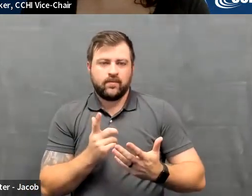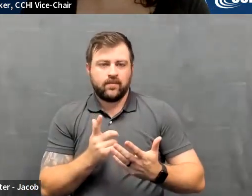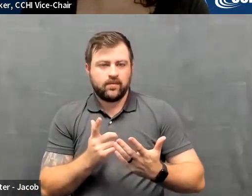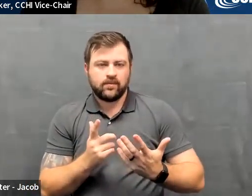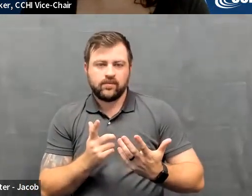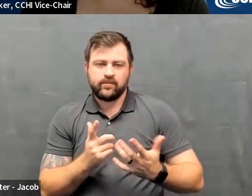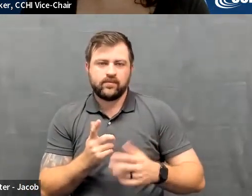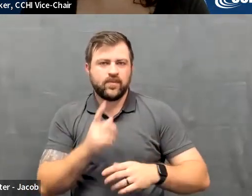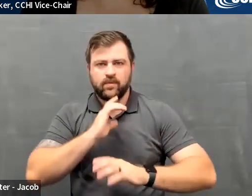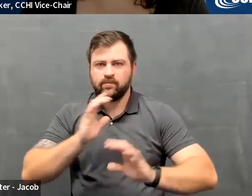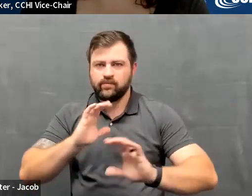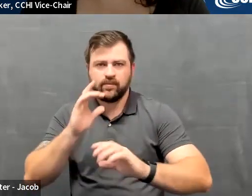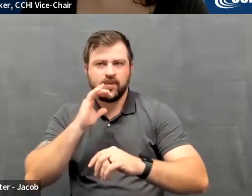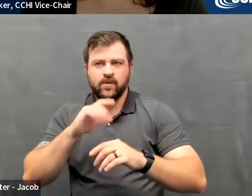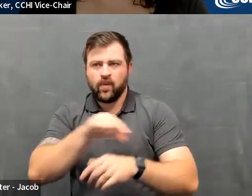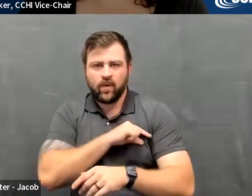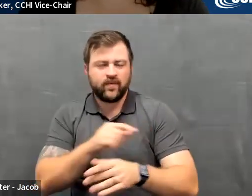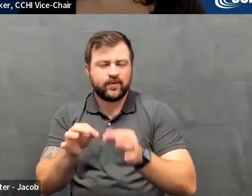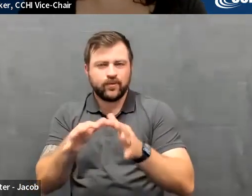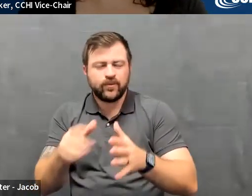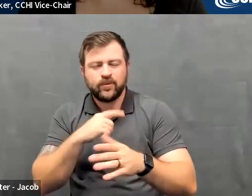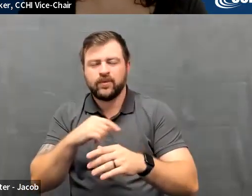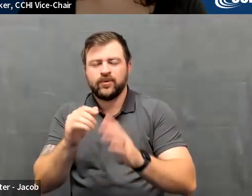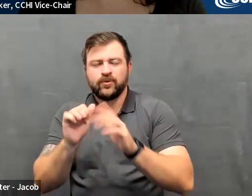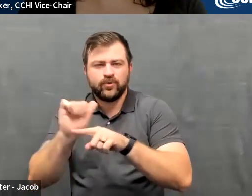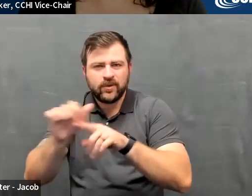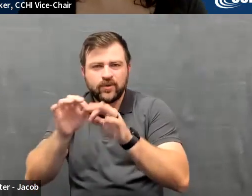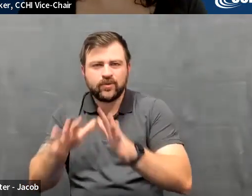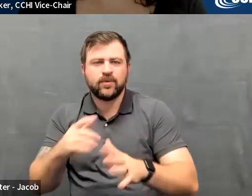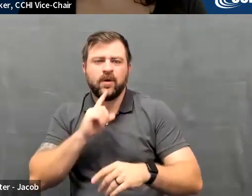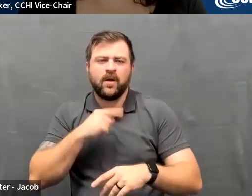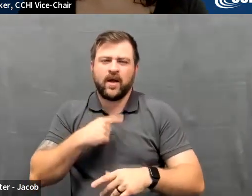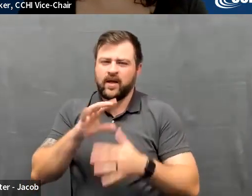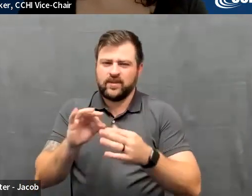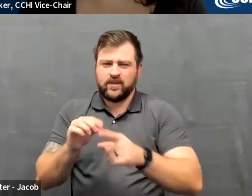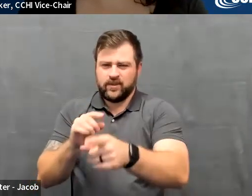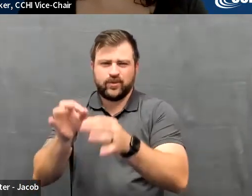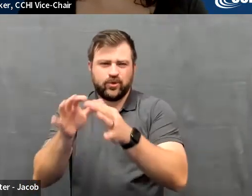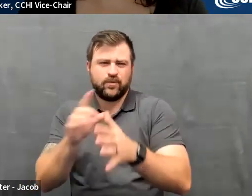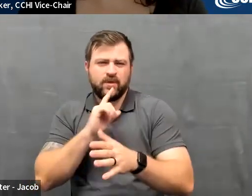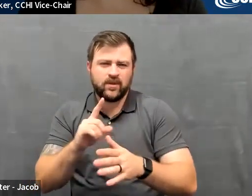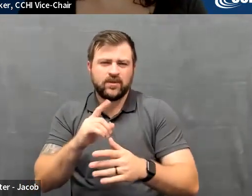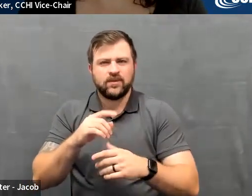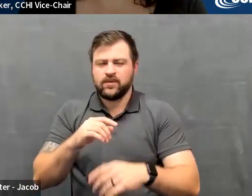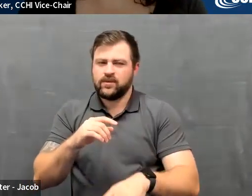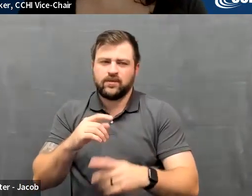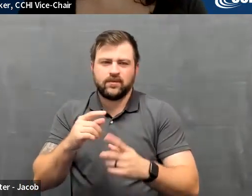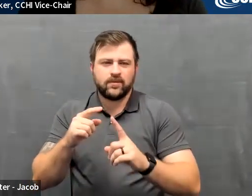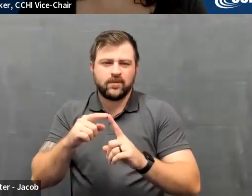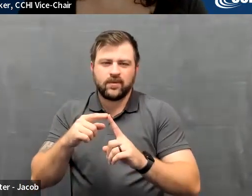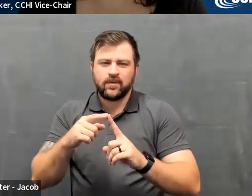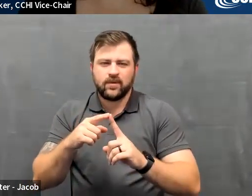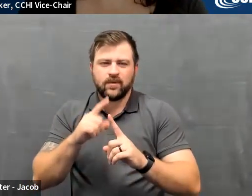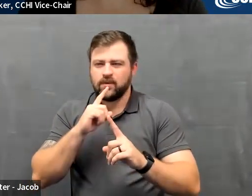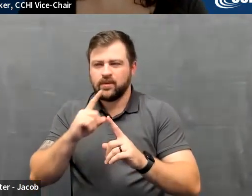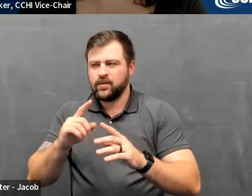for interpreters that are qualified and training interpreters, you know, I'm always looking like, this interpreter is a star interpreter. I mean, they